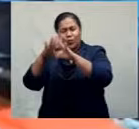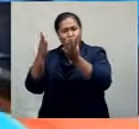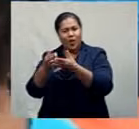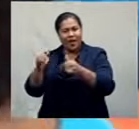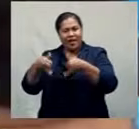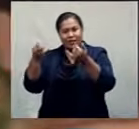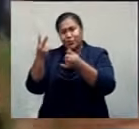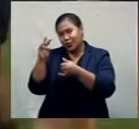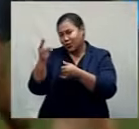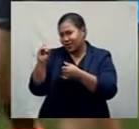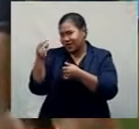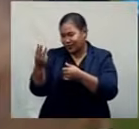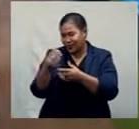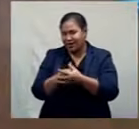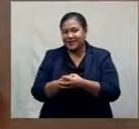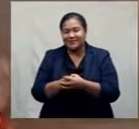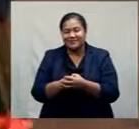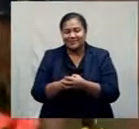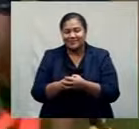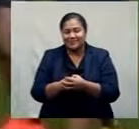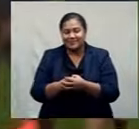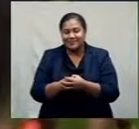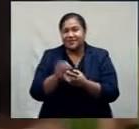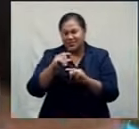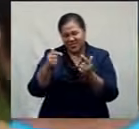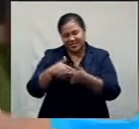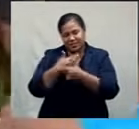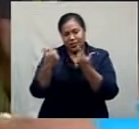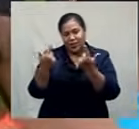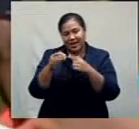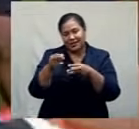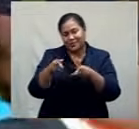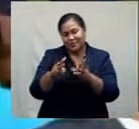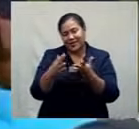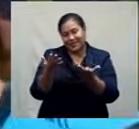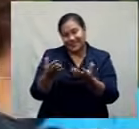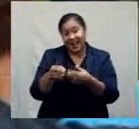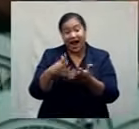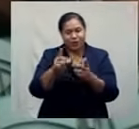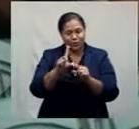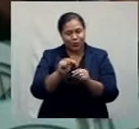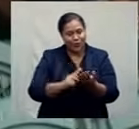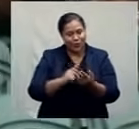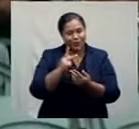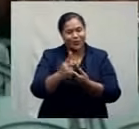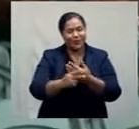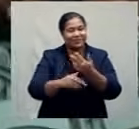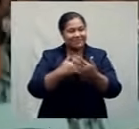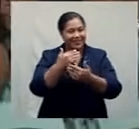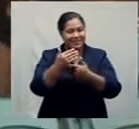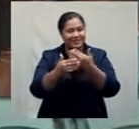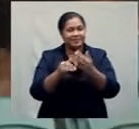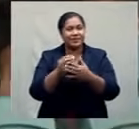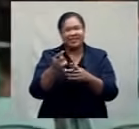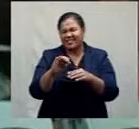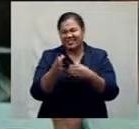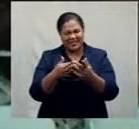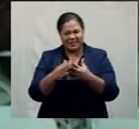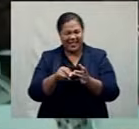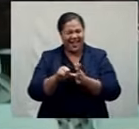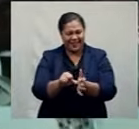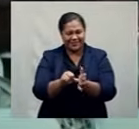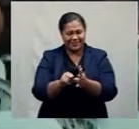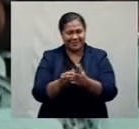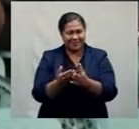quality, that'll be great. Because like I say, it's a great way to measure progress. And despite a few hurdles along the